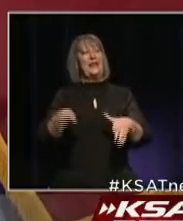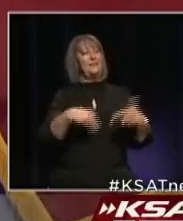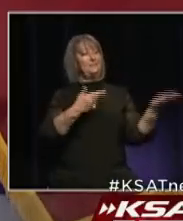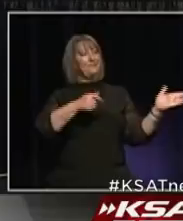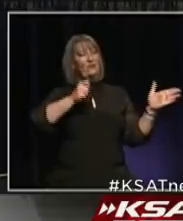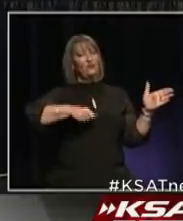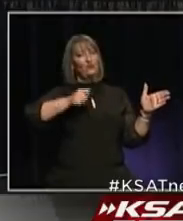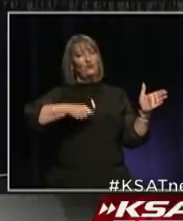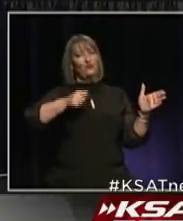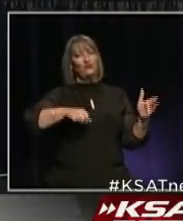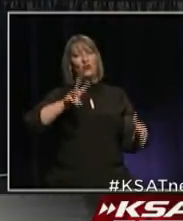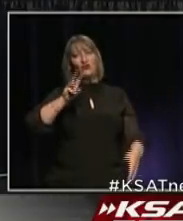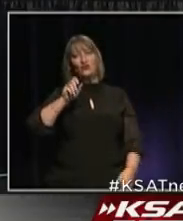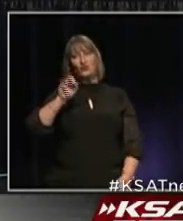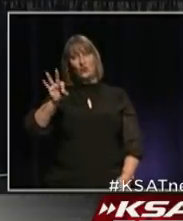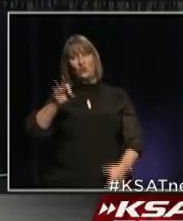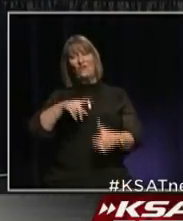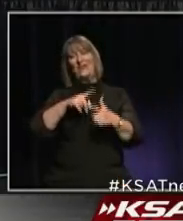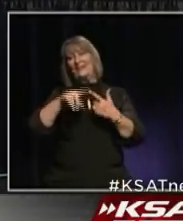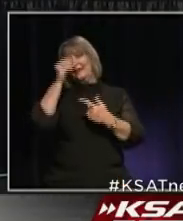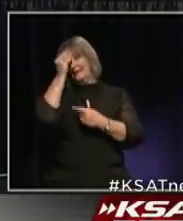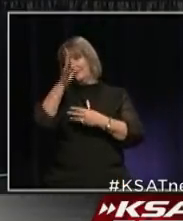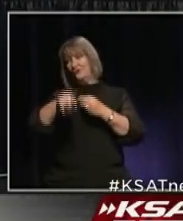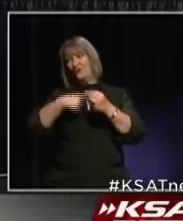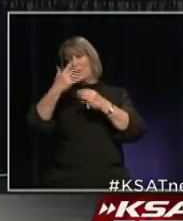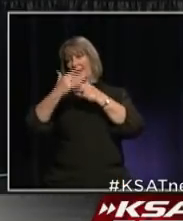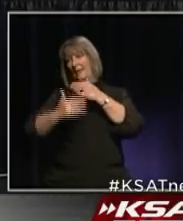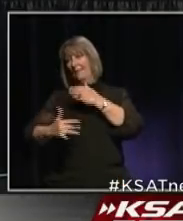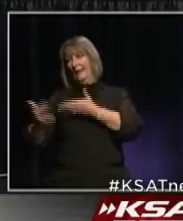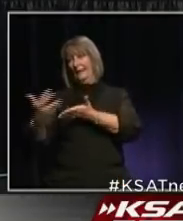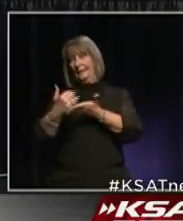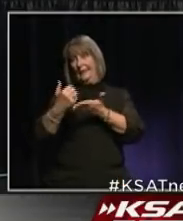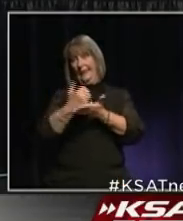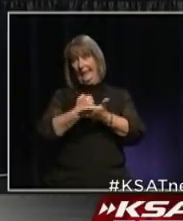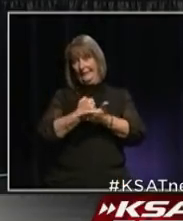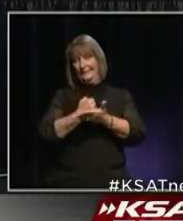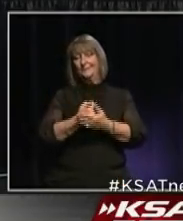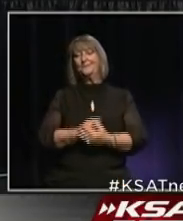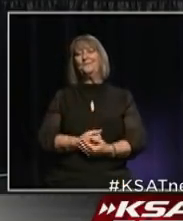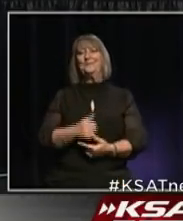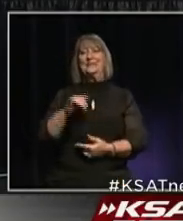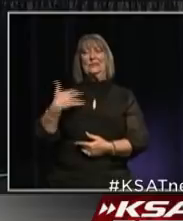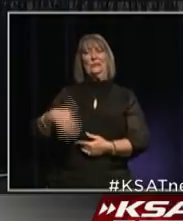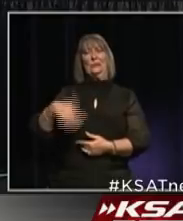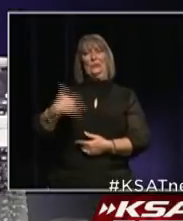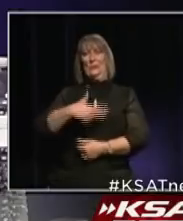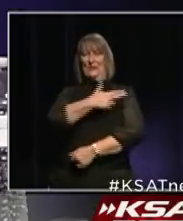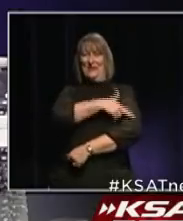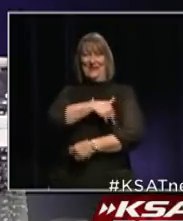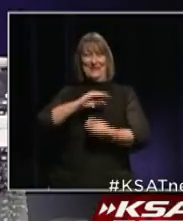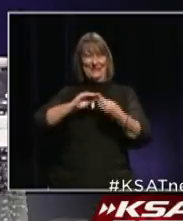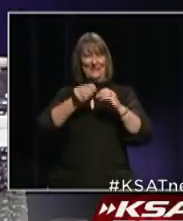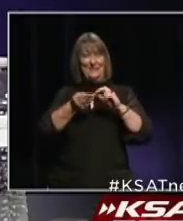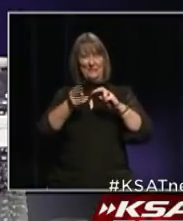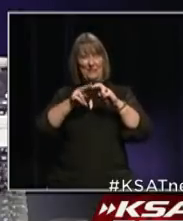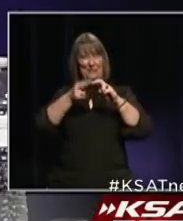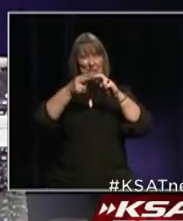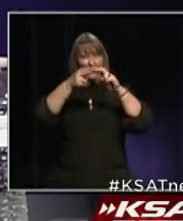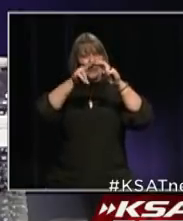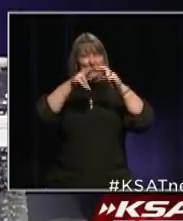and then I'll come back on an update on the blood supply. Well, thank you. Of course, the hospital numbers are really disturbing.